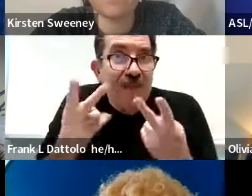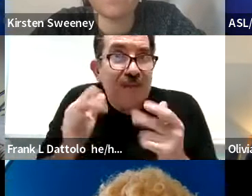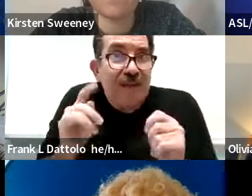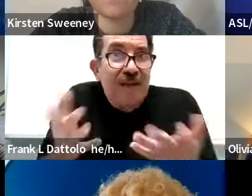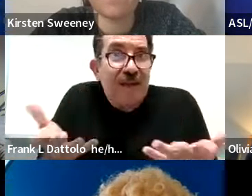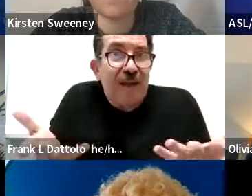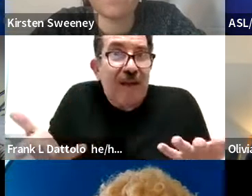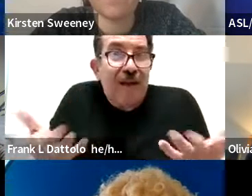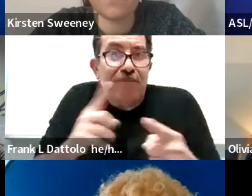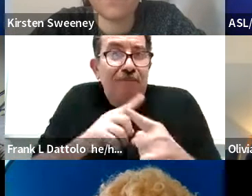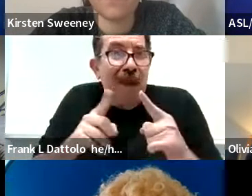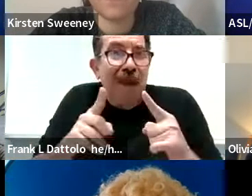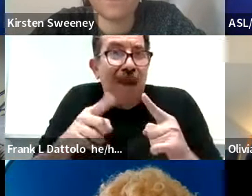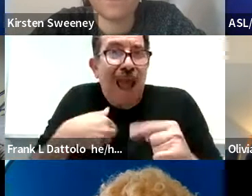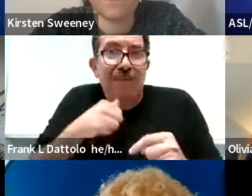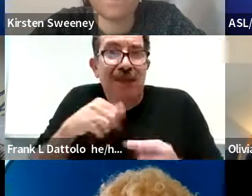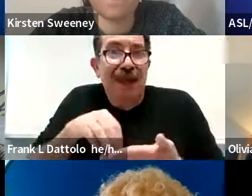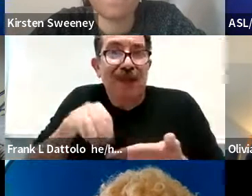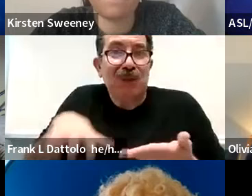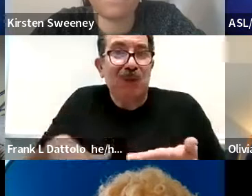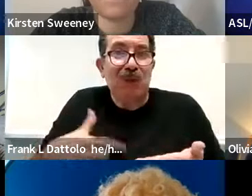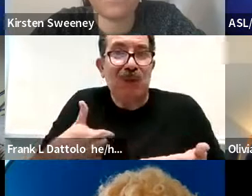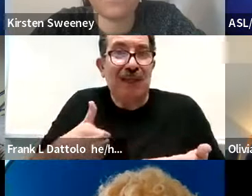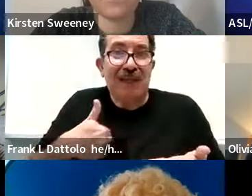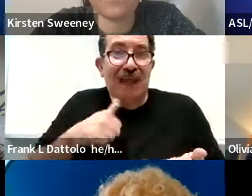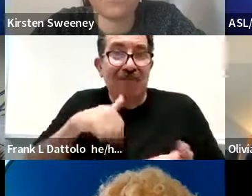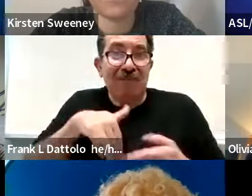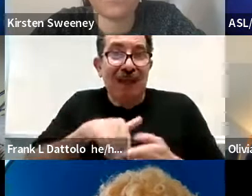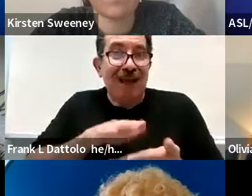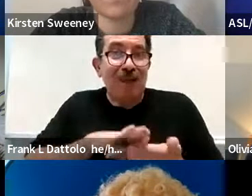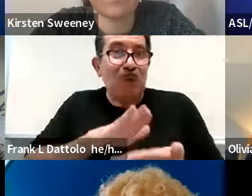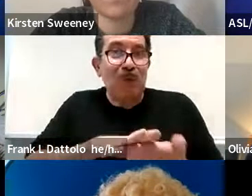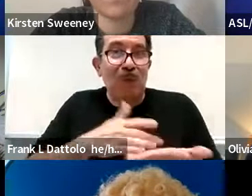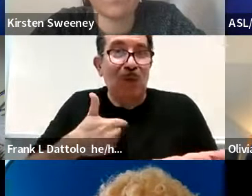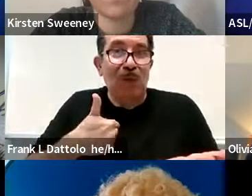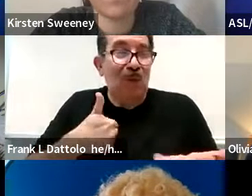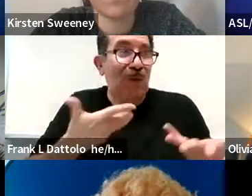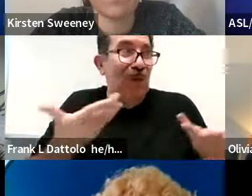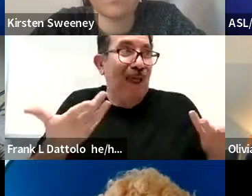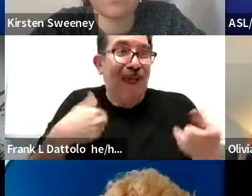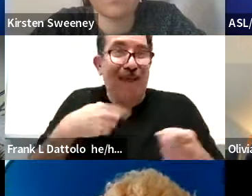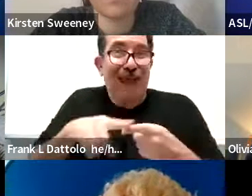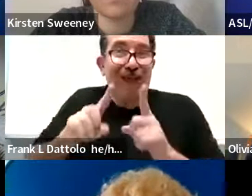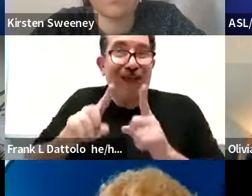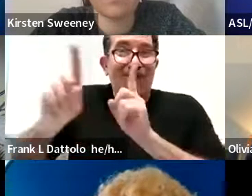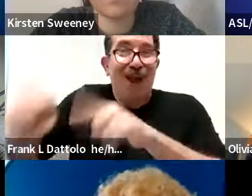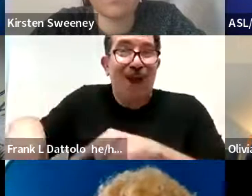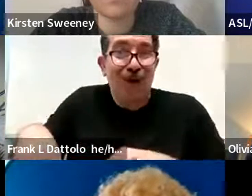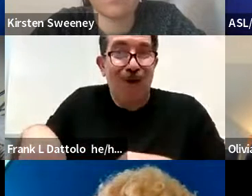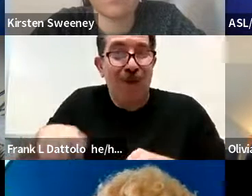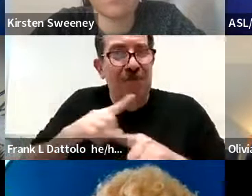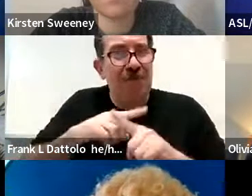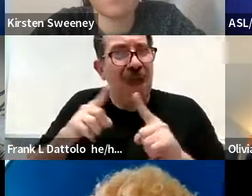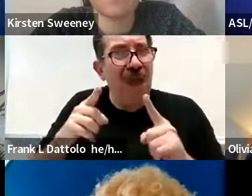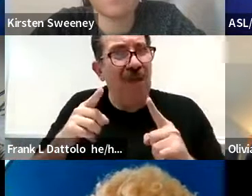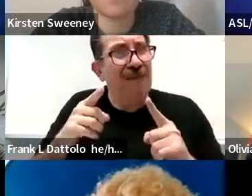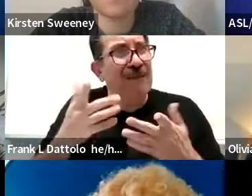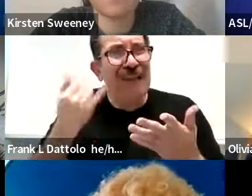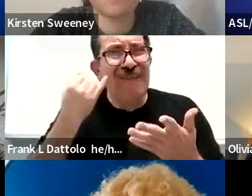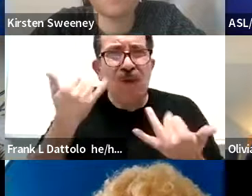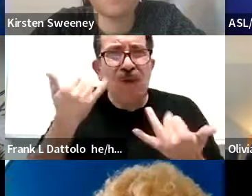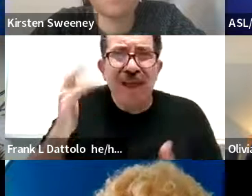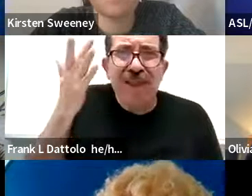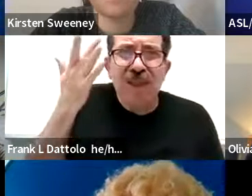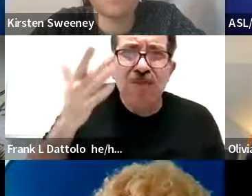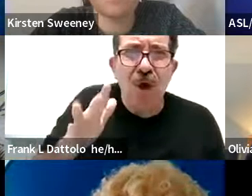attendees, and I want to see it, but I'm not a student in my school, which means I can't